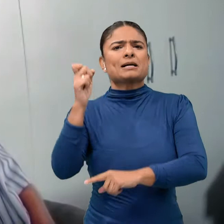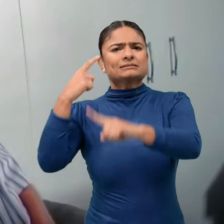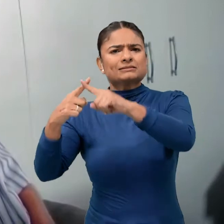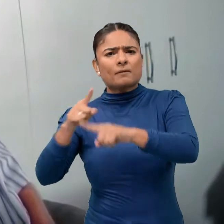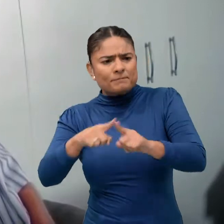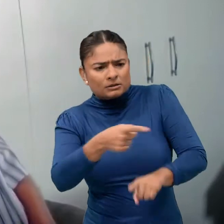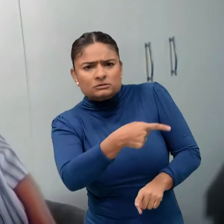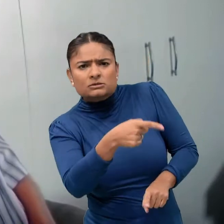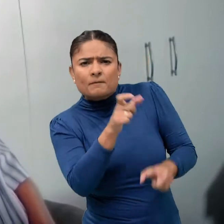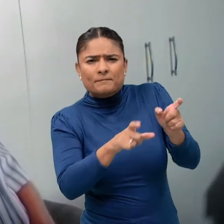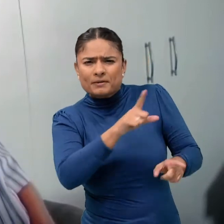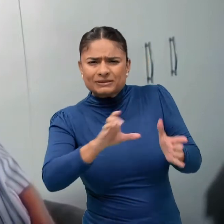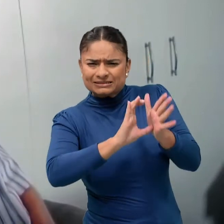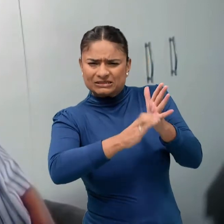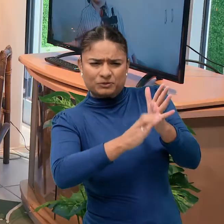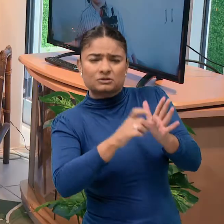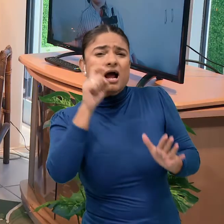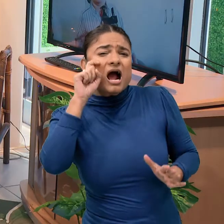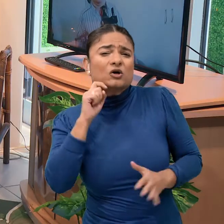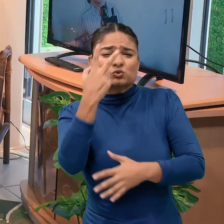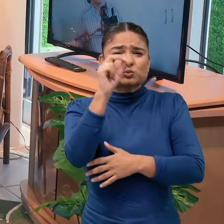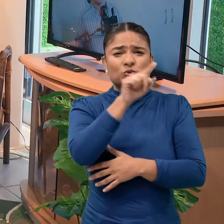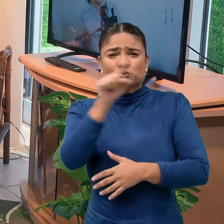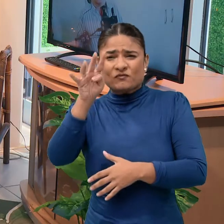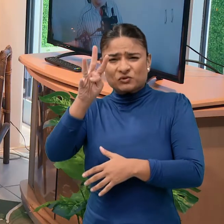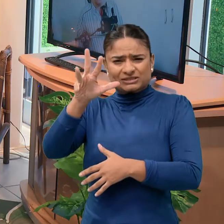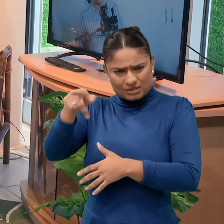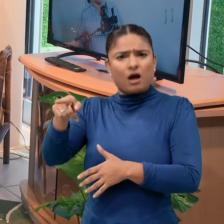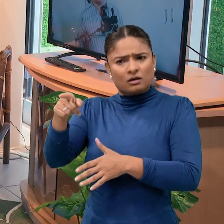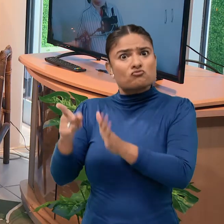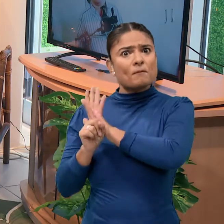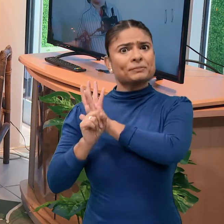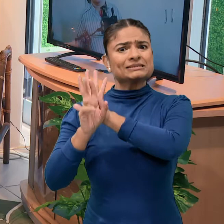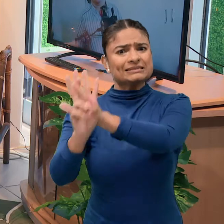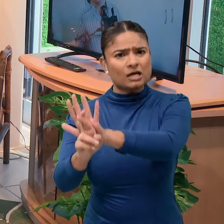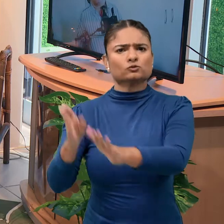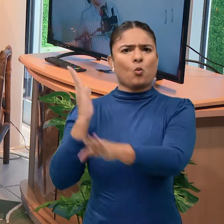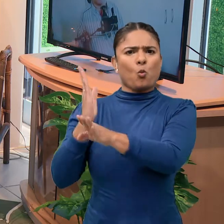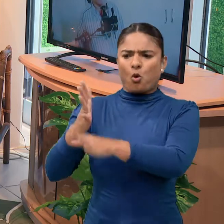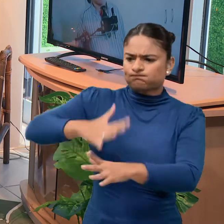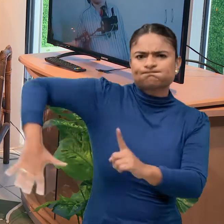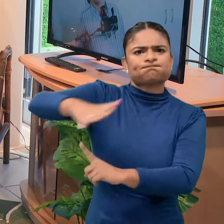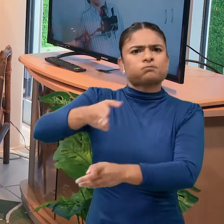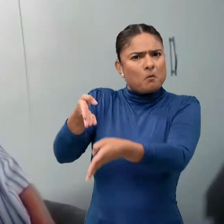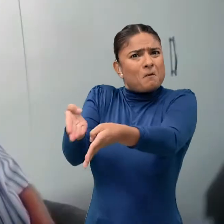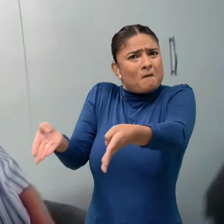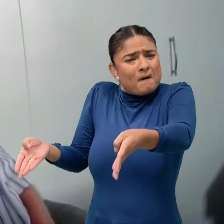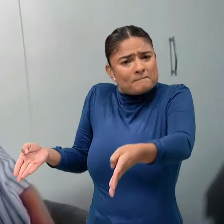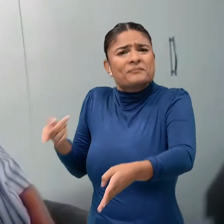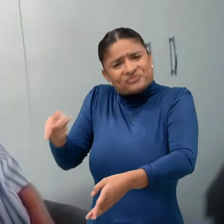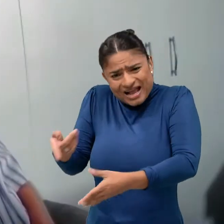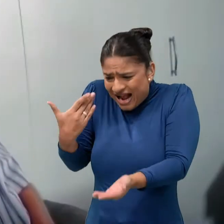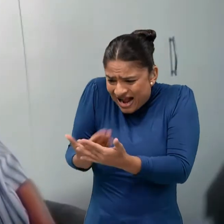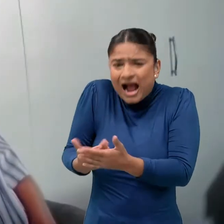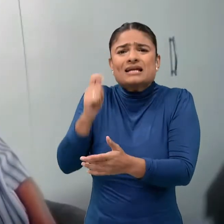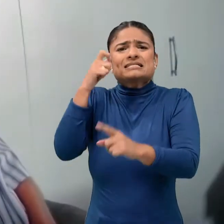billion. And those are adults between 18 and 59. And they represent the workforce. If we get at least 10% of people of those